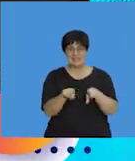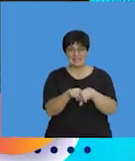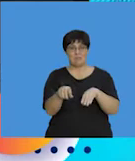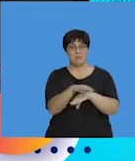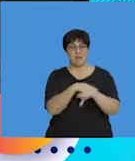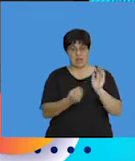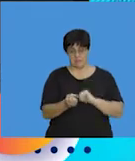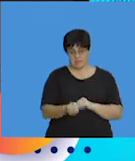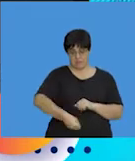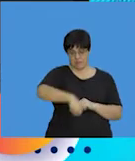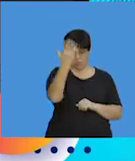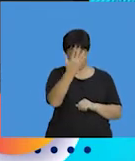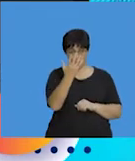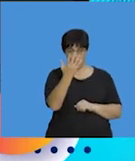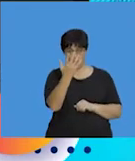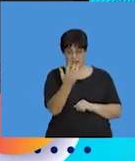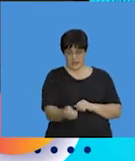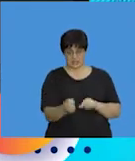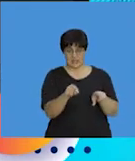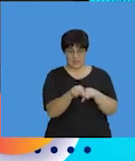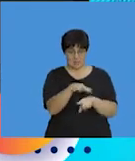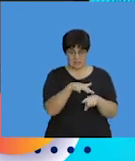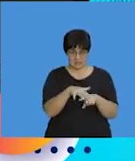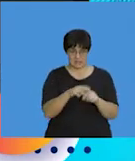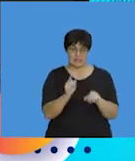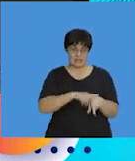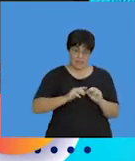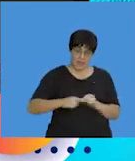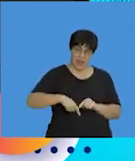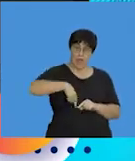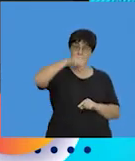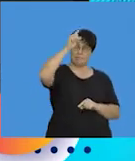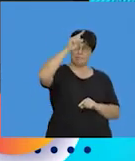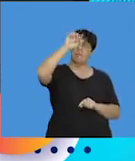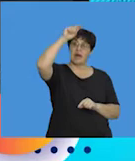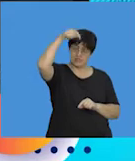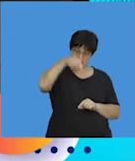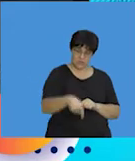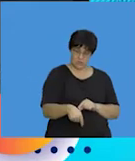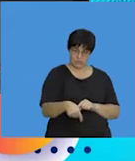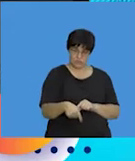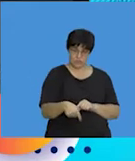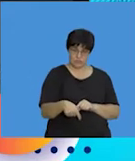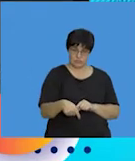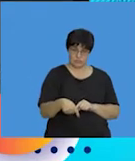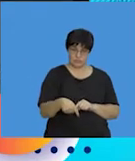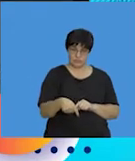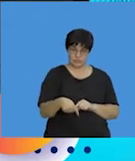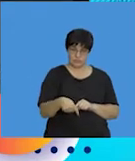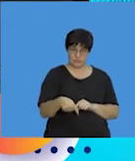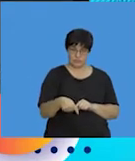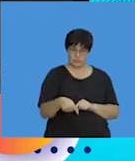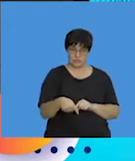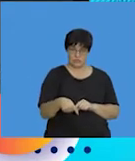it at exactly the same place I threw it, the time it takes to go up and the time